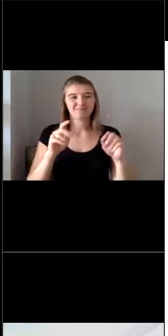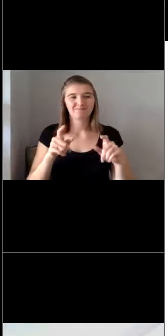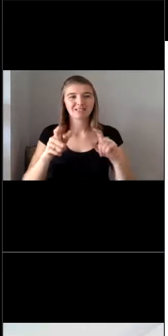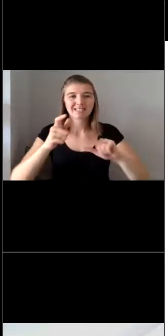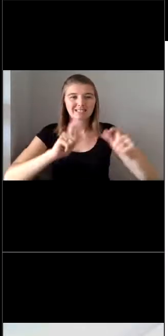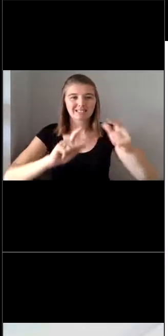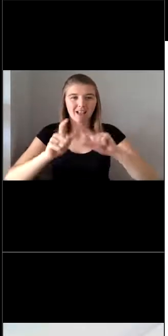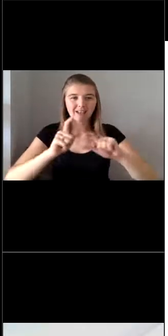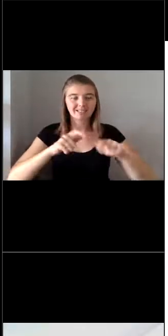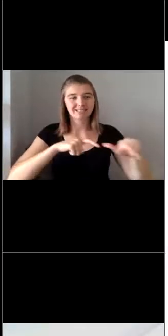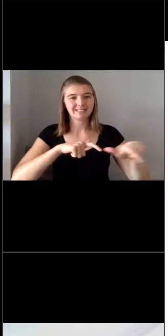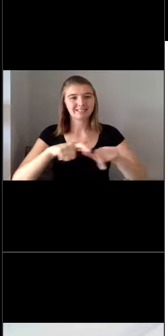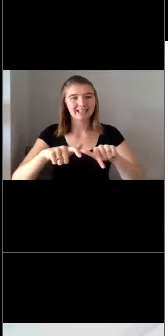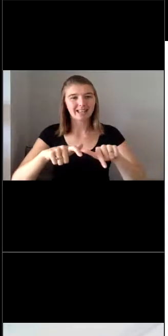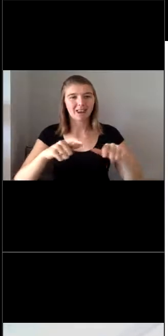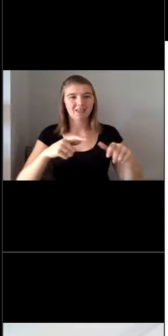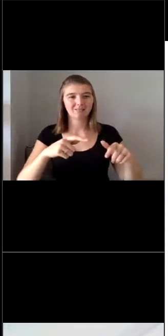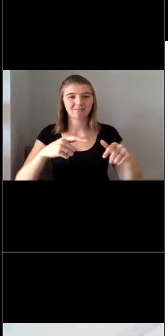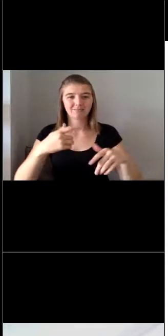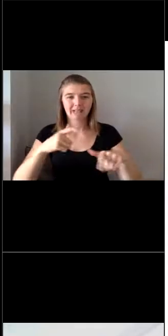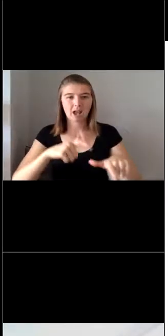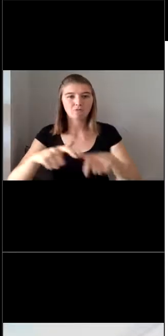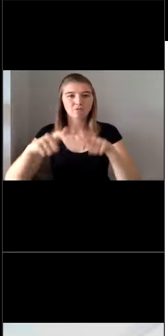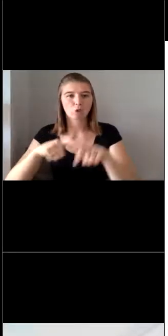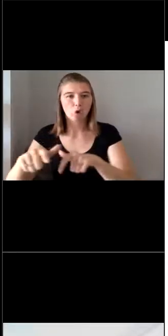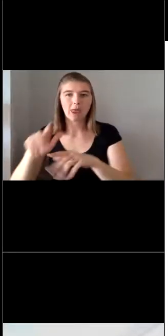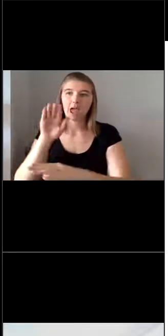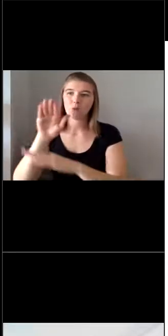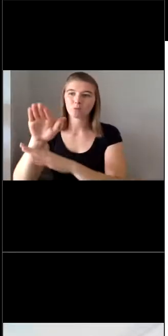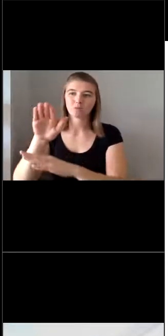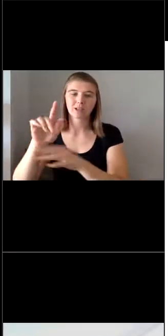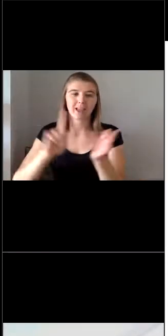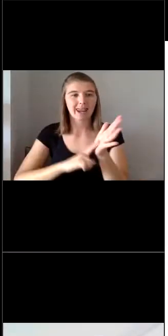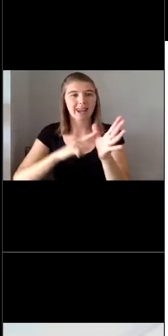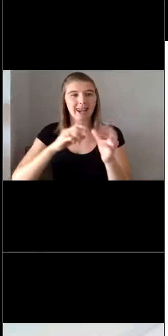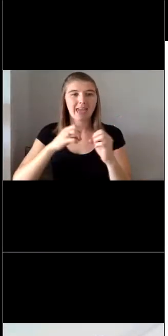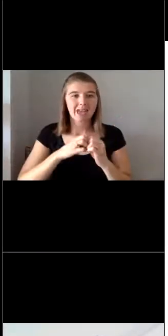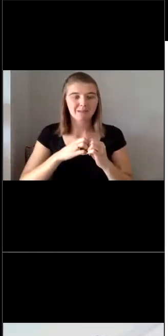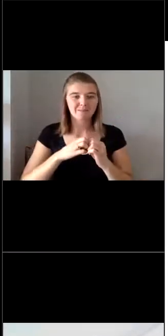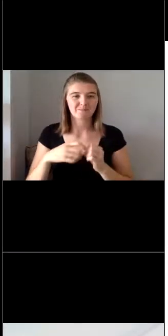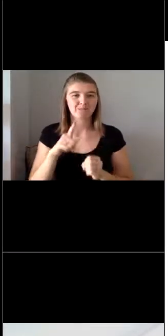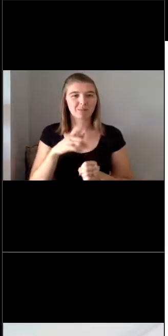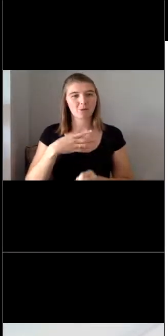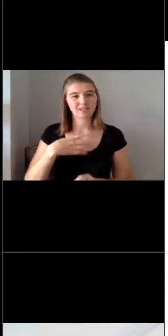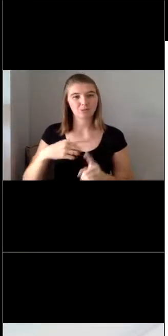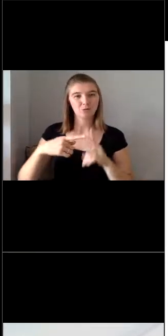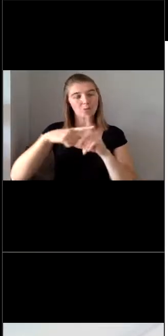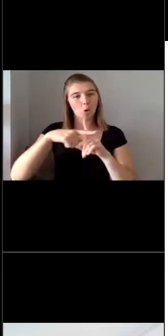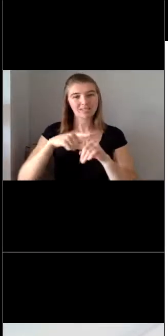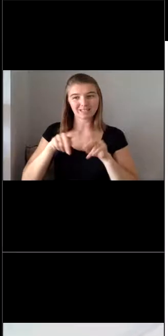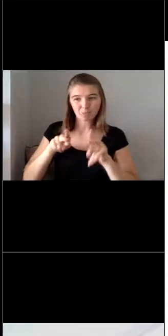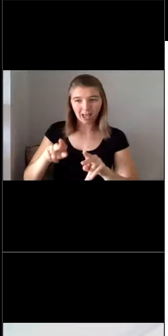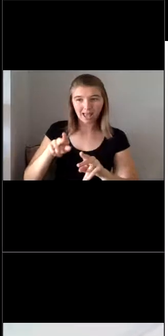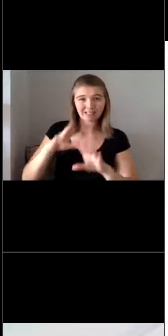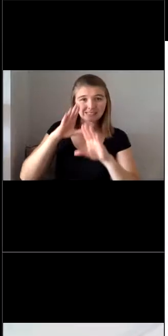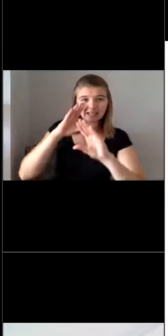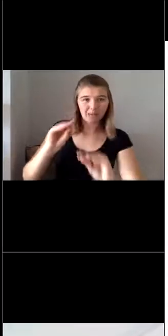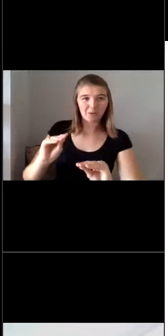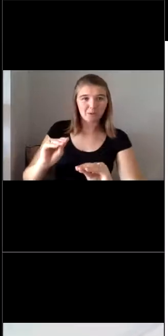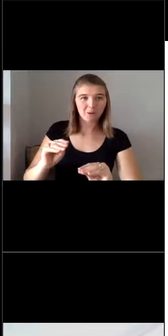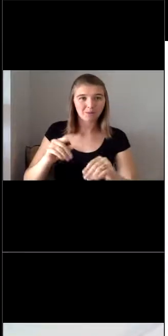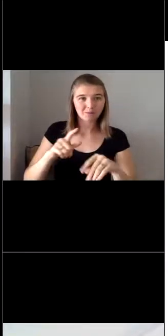lab. So we needed to make sure that we were able to convey that in a positive manner. We also took the opportunity